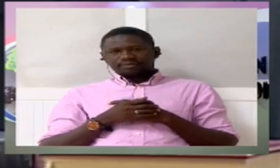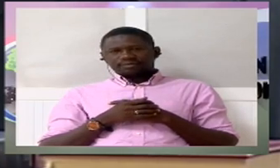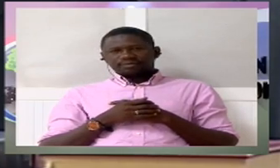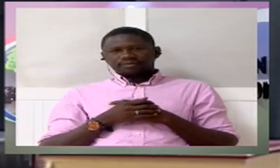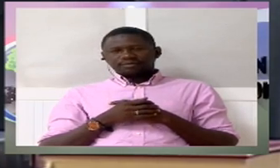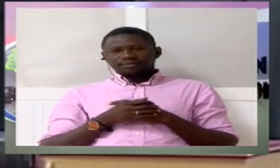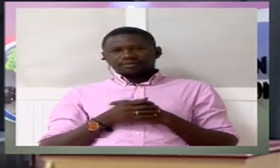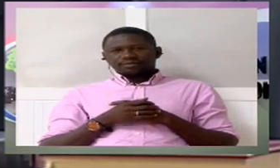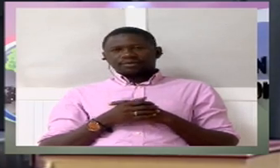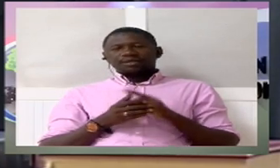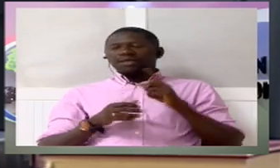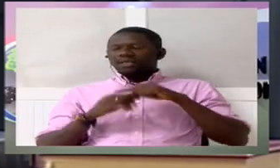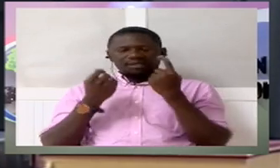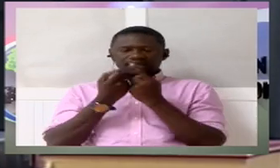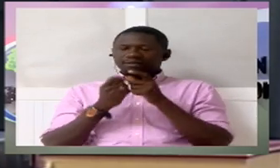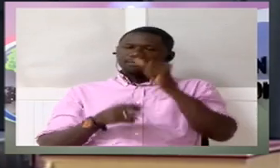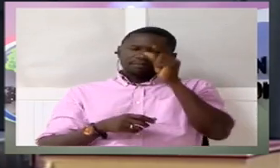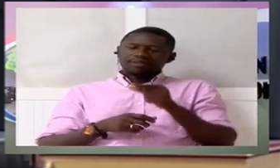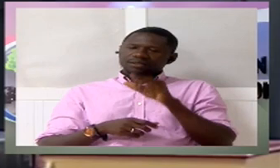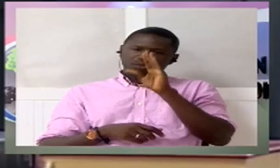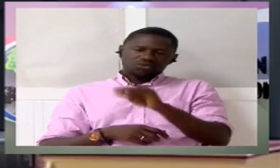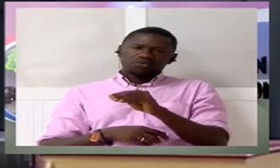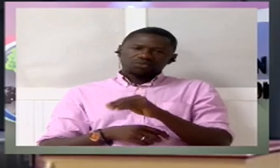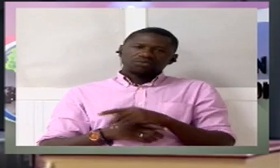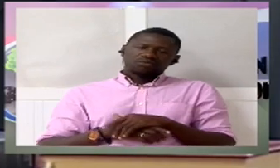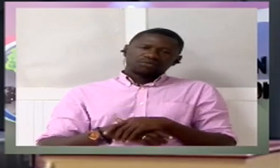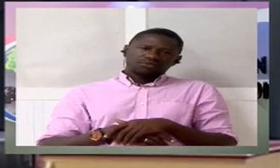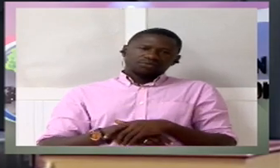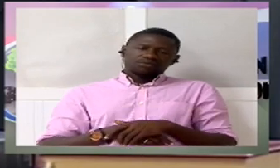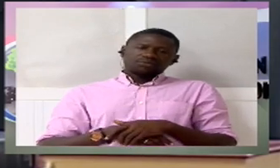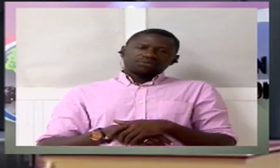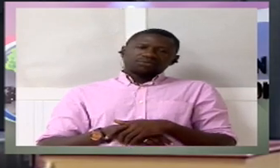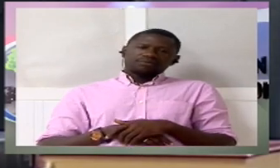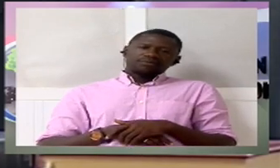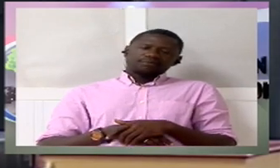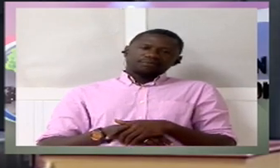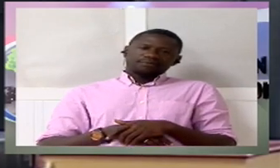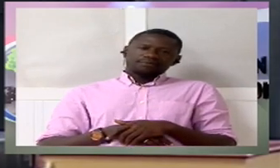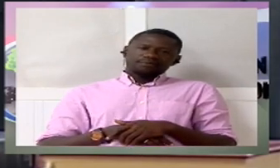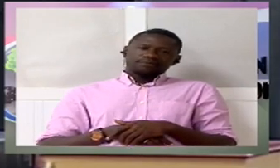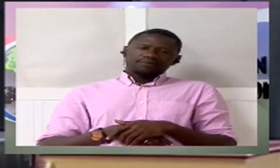Whatever one does, one's deeds.